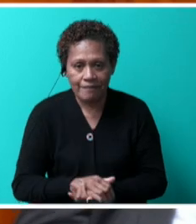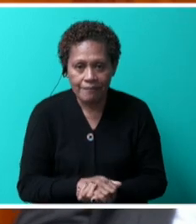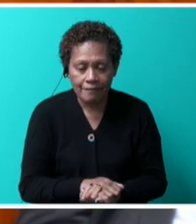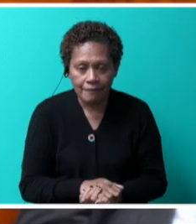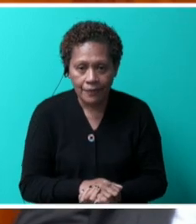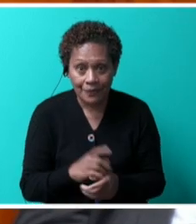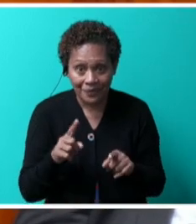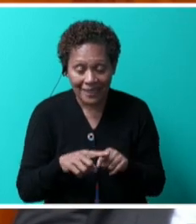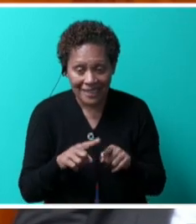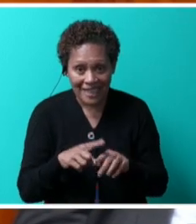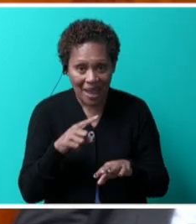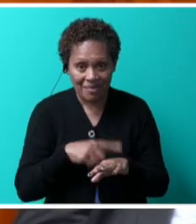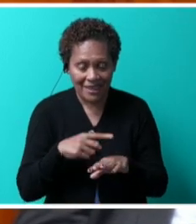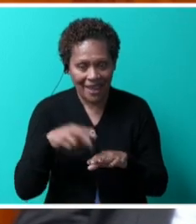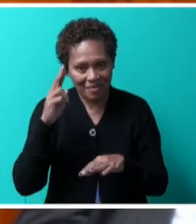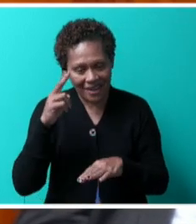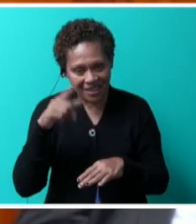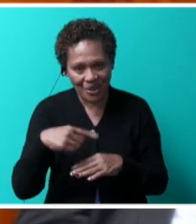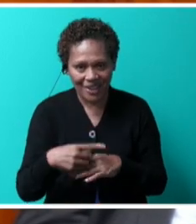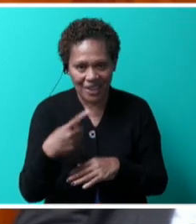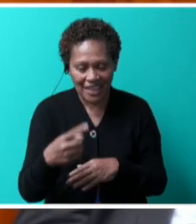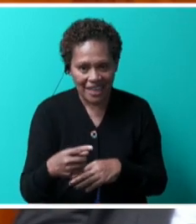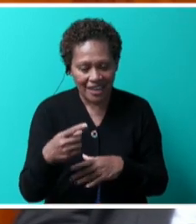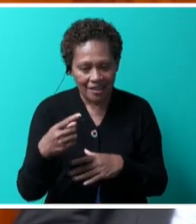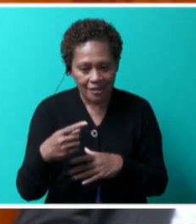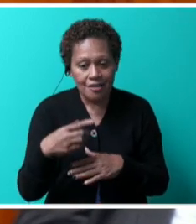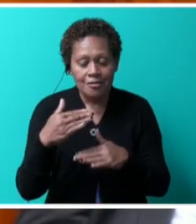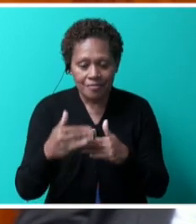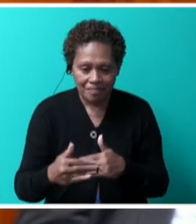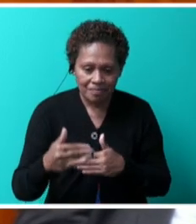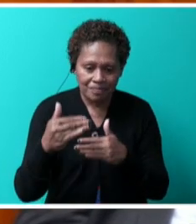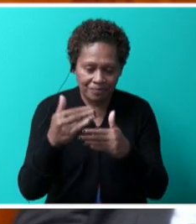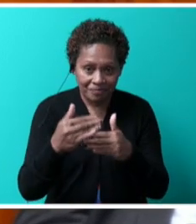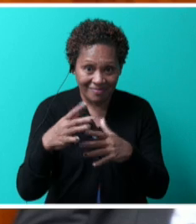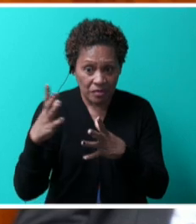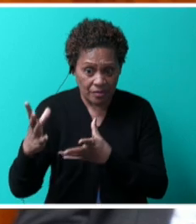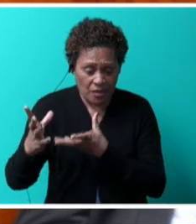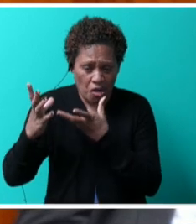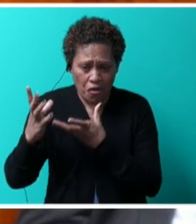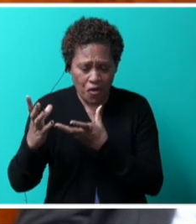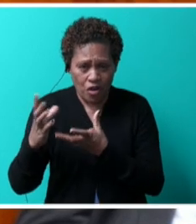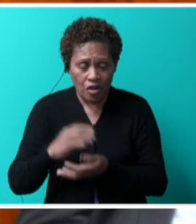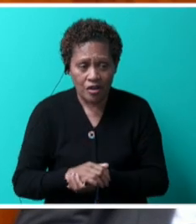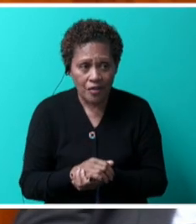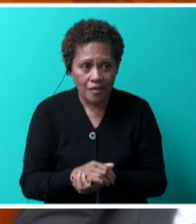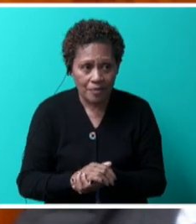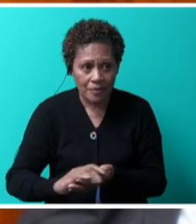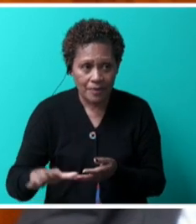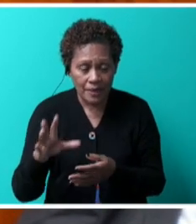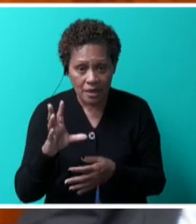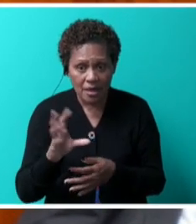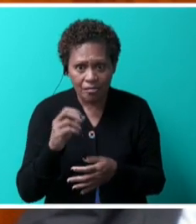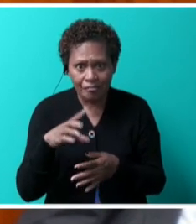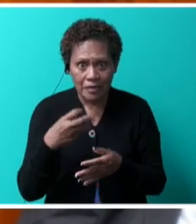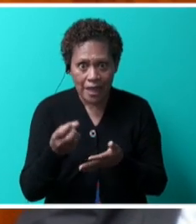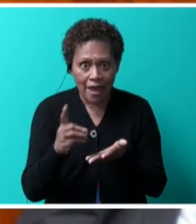At the same time, our nation continues to carry one of the highest burden of the non-communicable